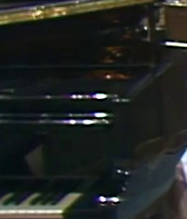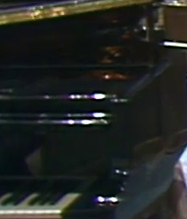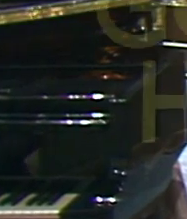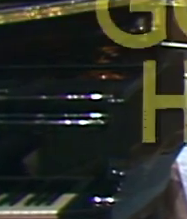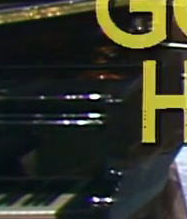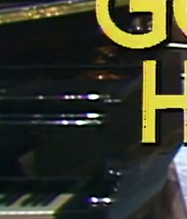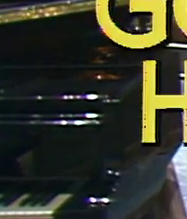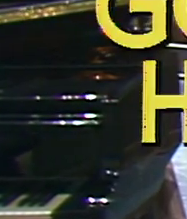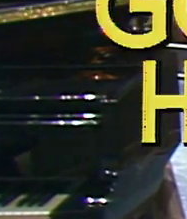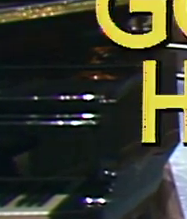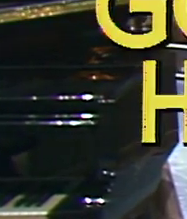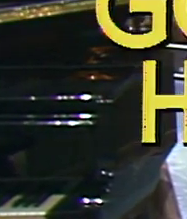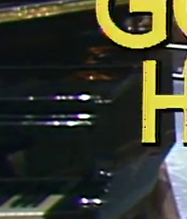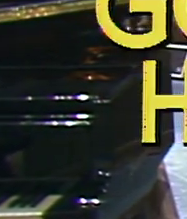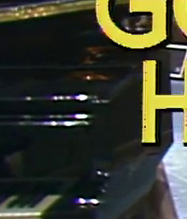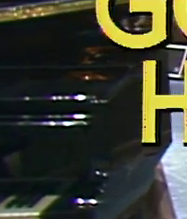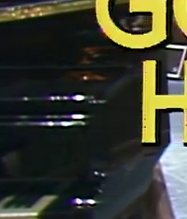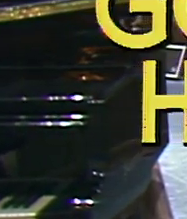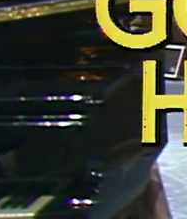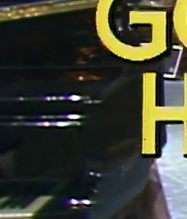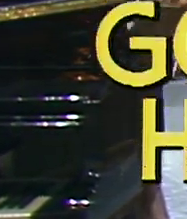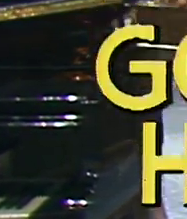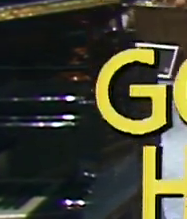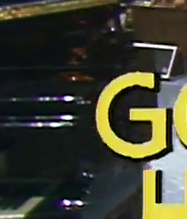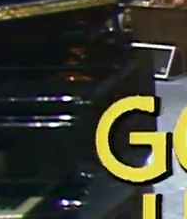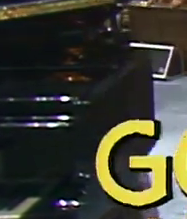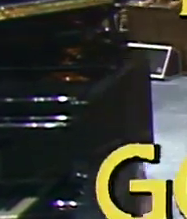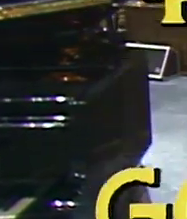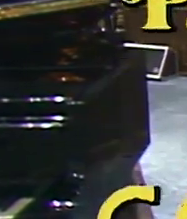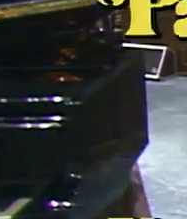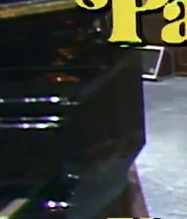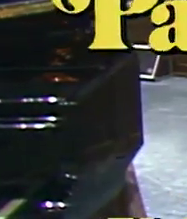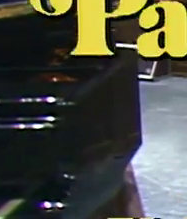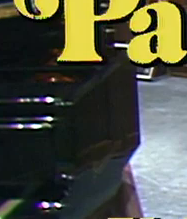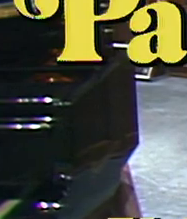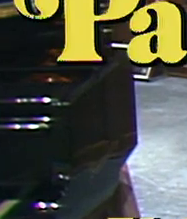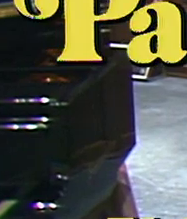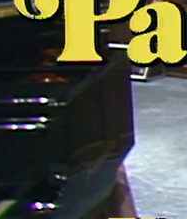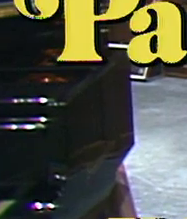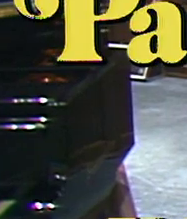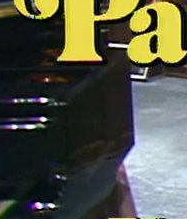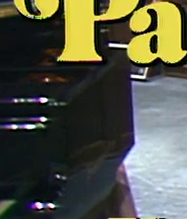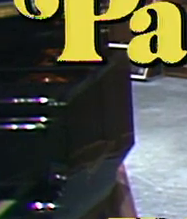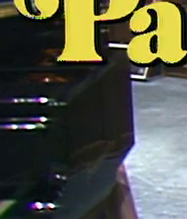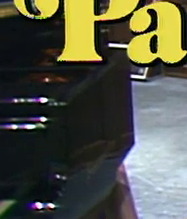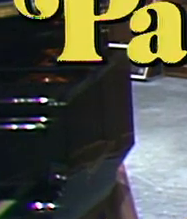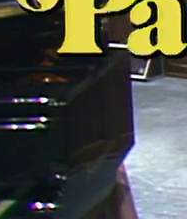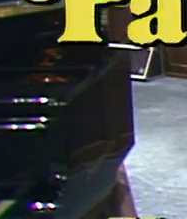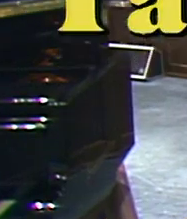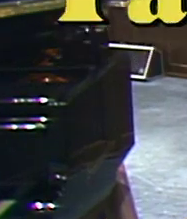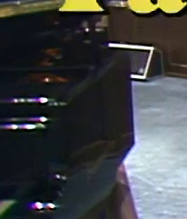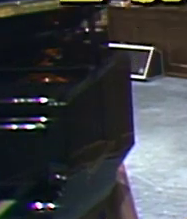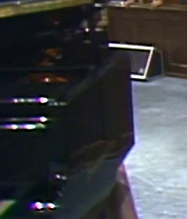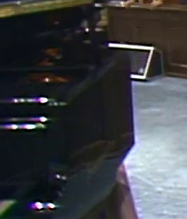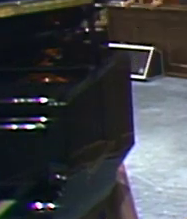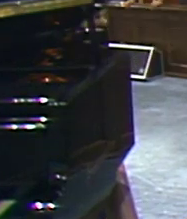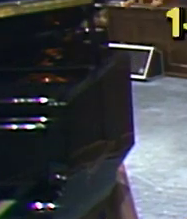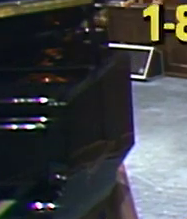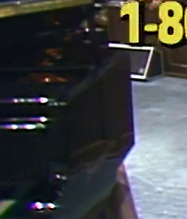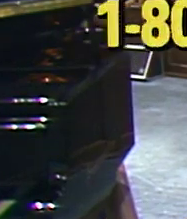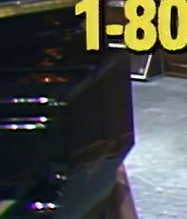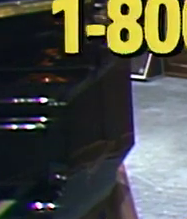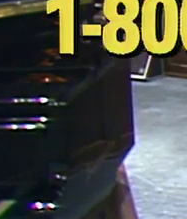Thank you for watching this Old Time Gospel Hour program. If you would like to become a faith partner and help support this program in your